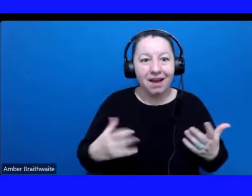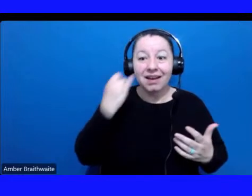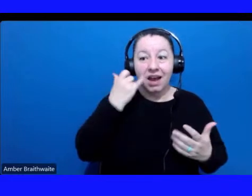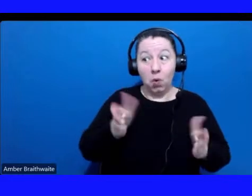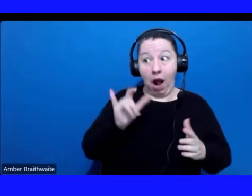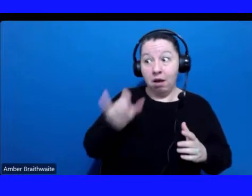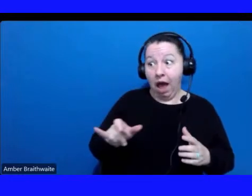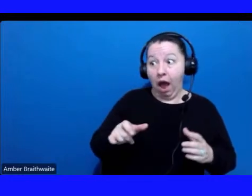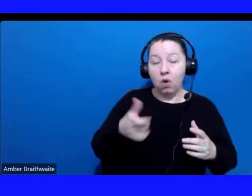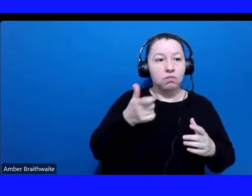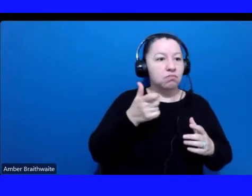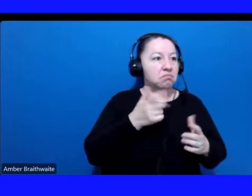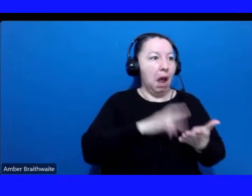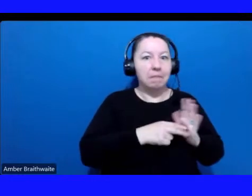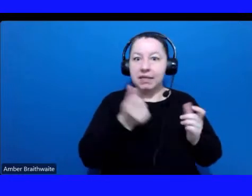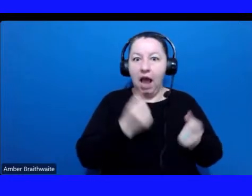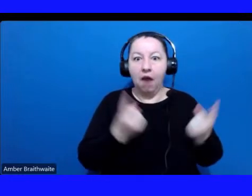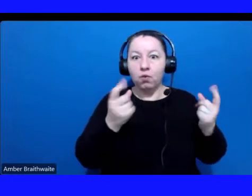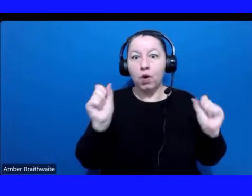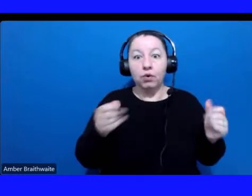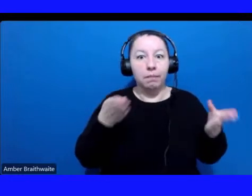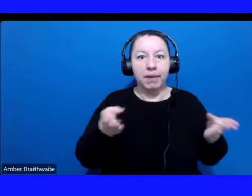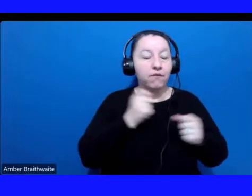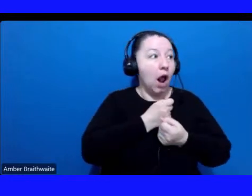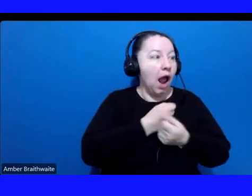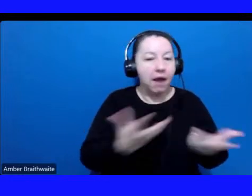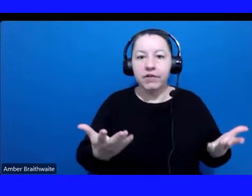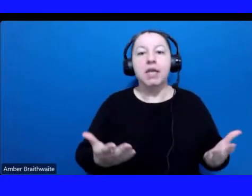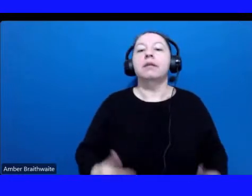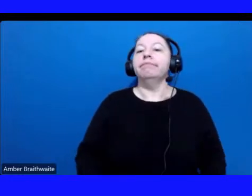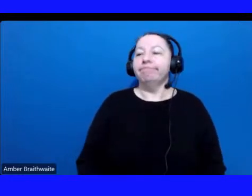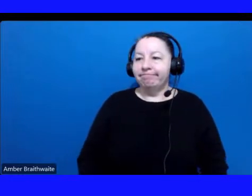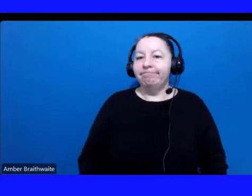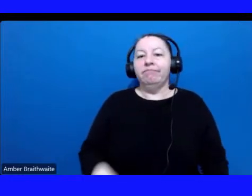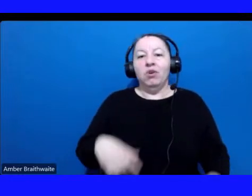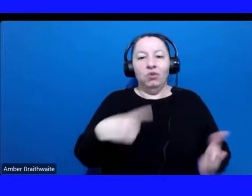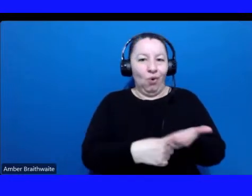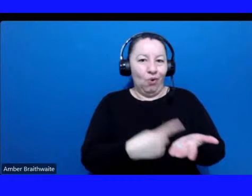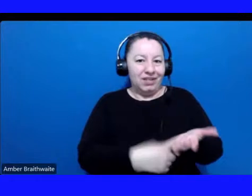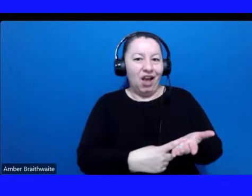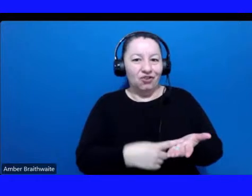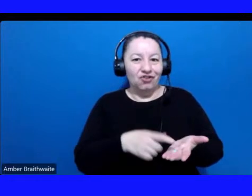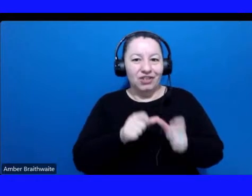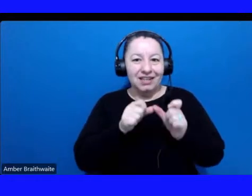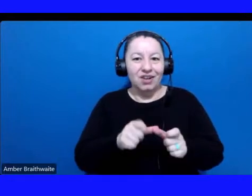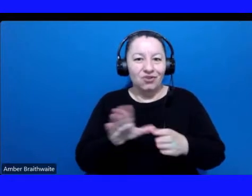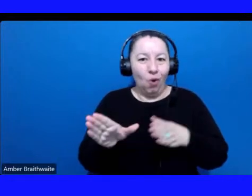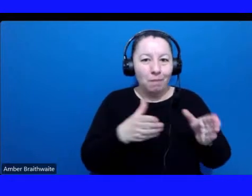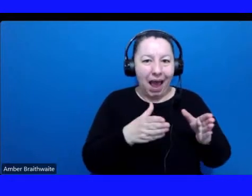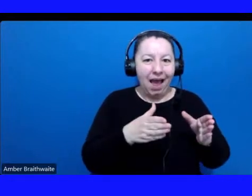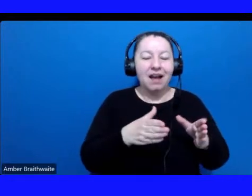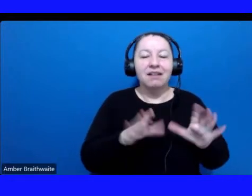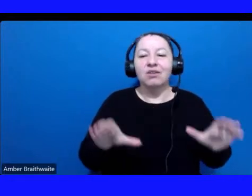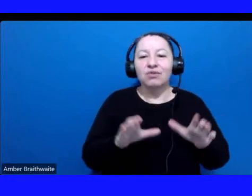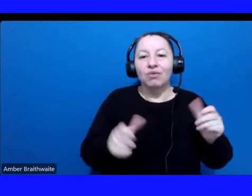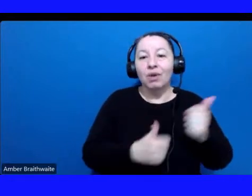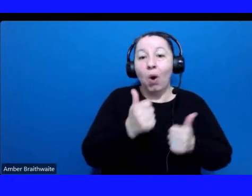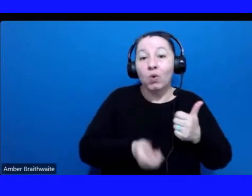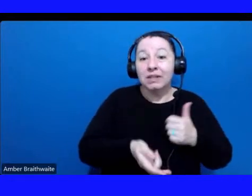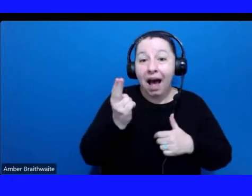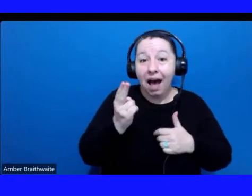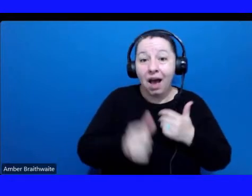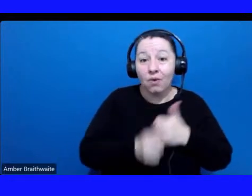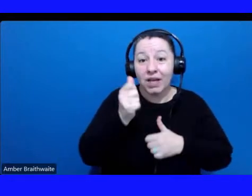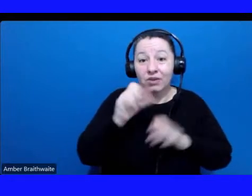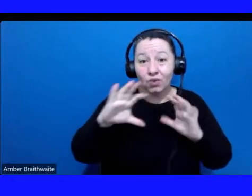with a model. We got the 2-generational primary care model into Kathy Hochul's budget. So I Wow. can spend the next 2 hours talking